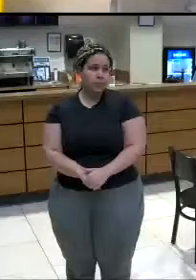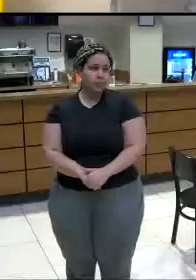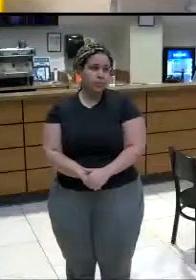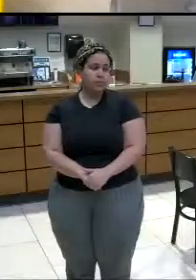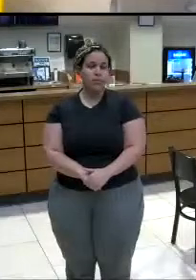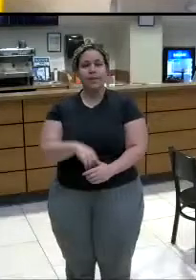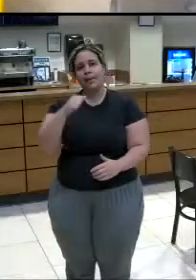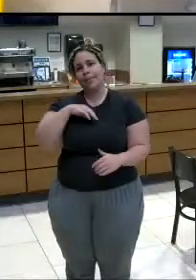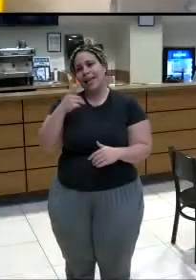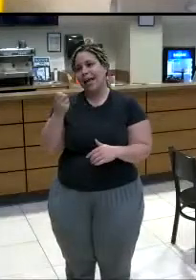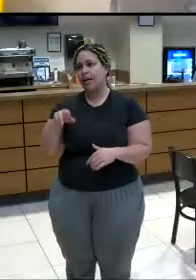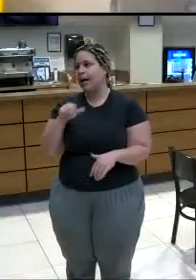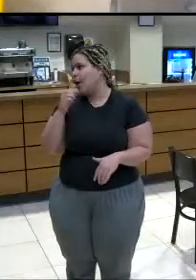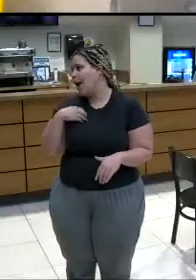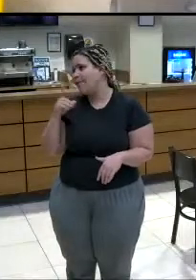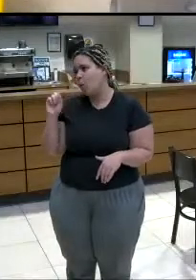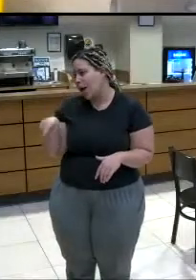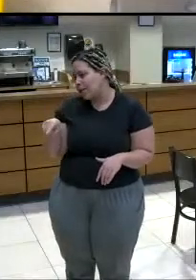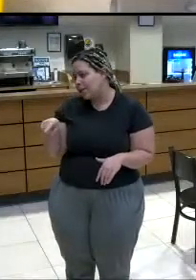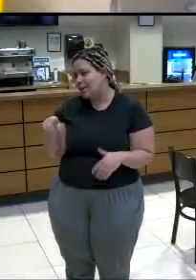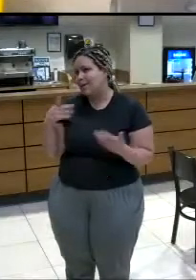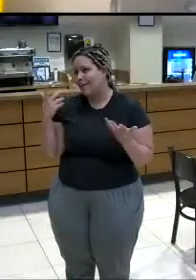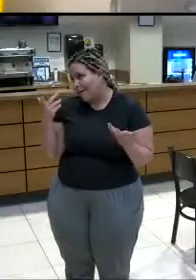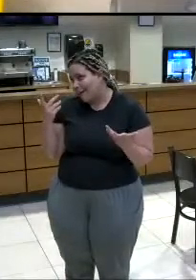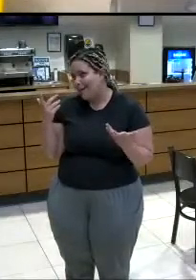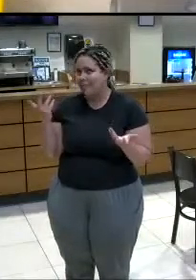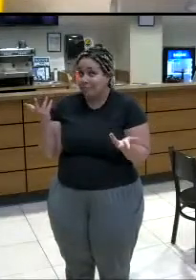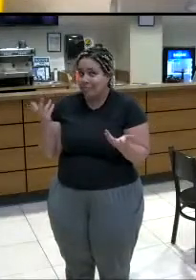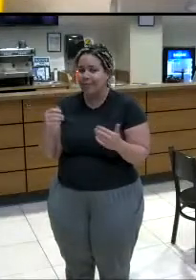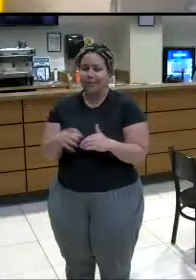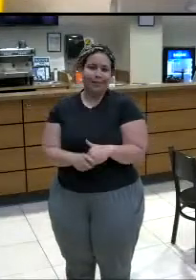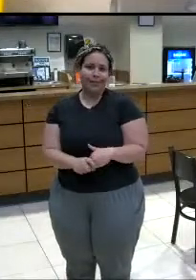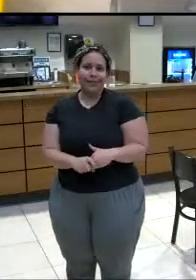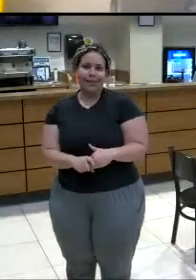I don't have a question. Well, it might be a question.